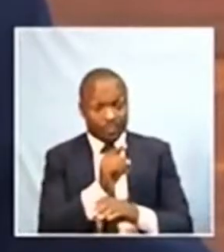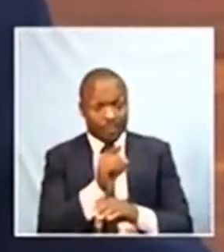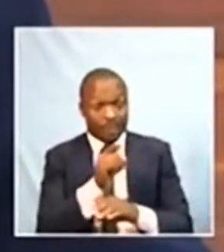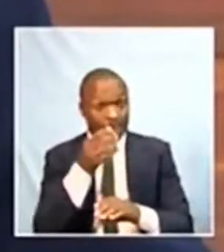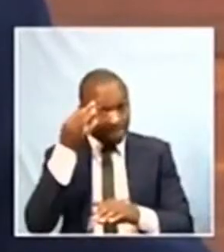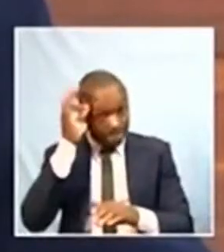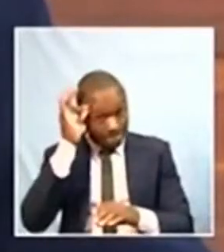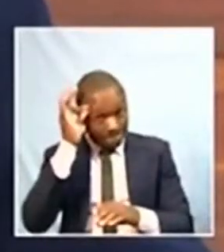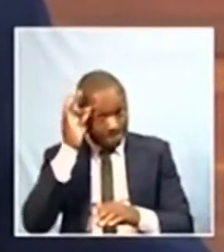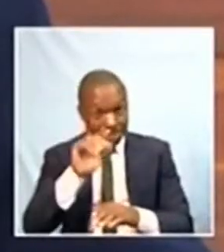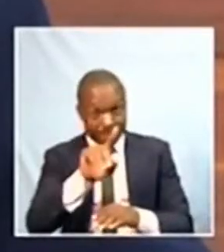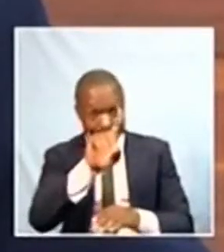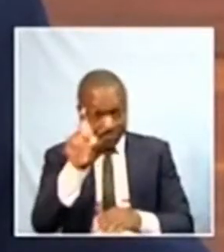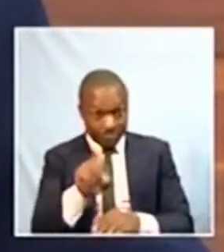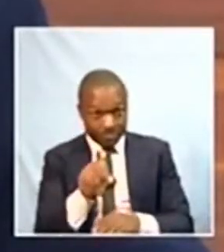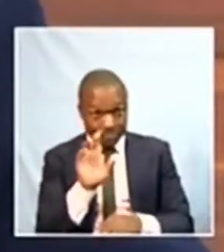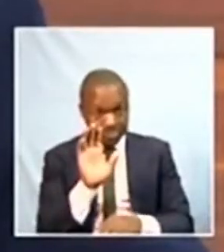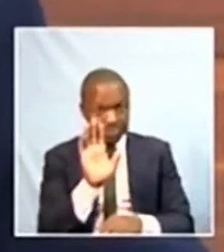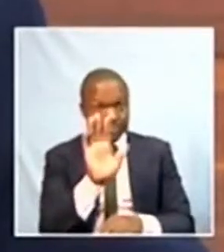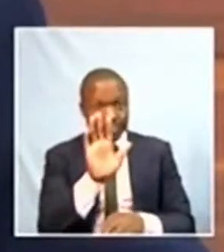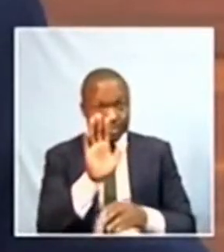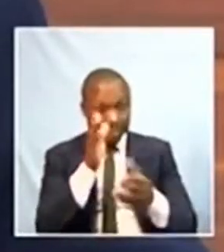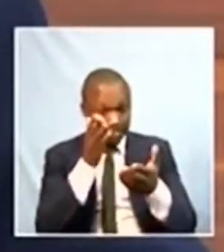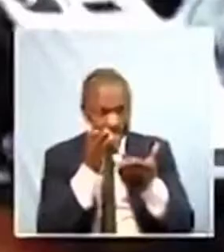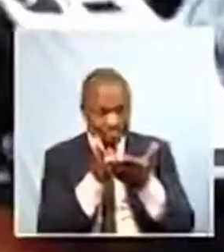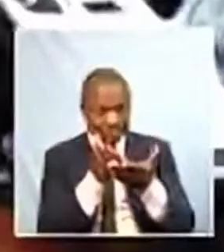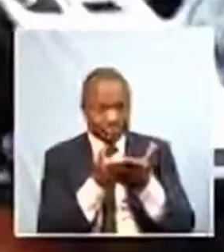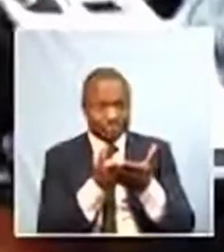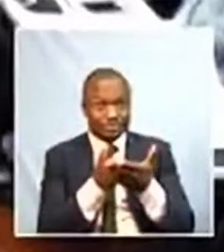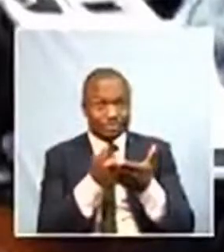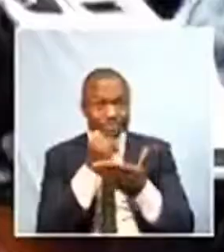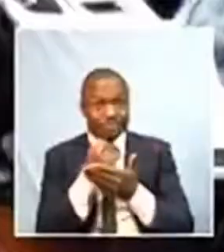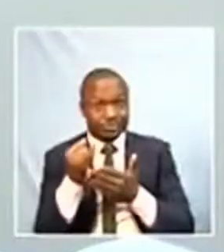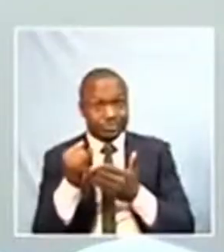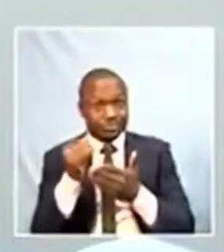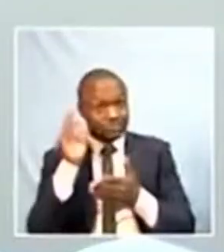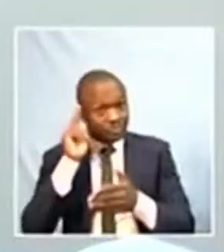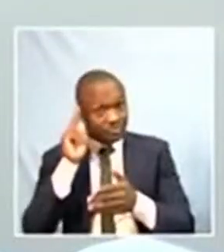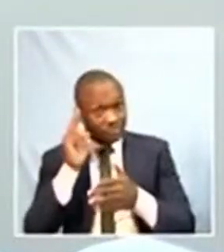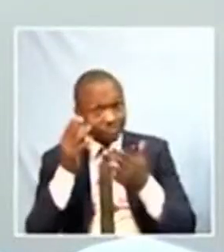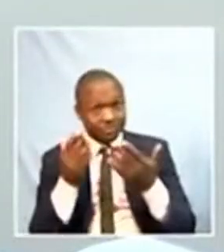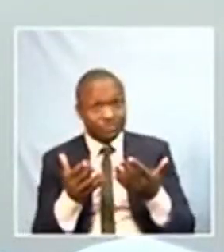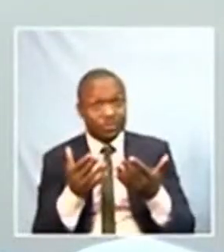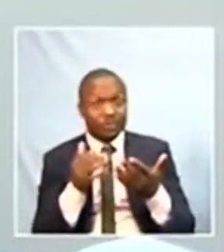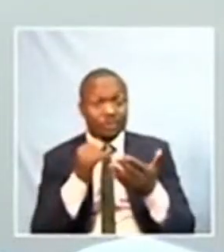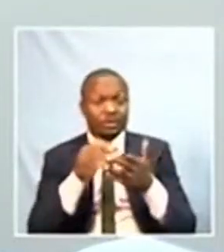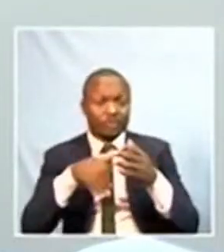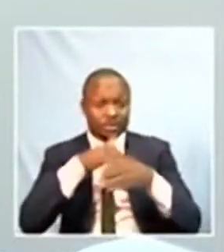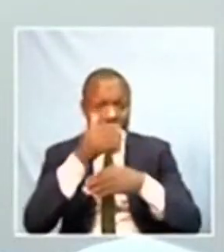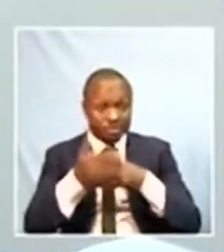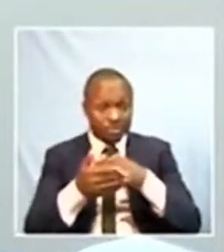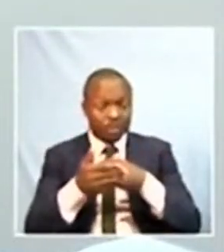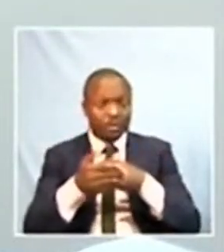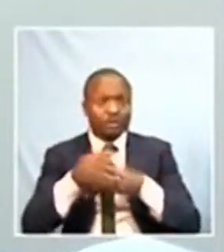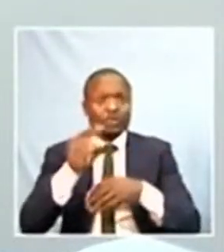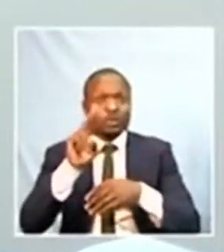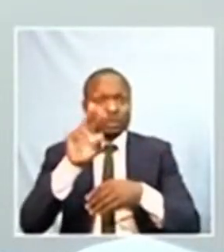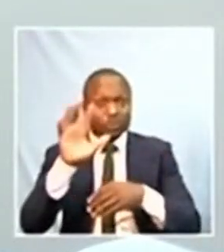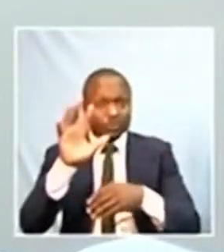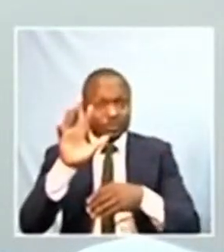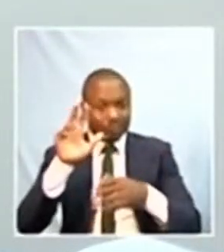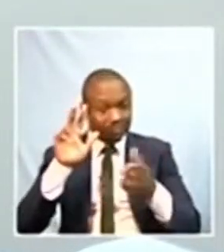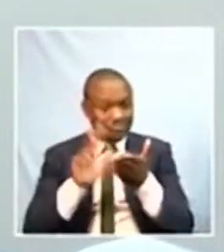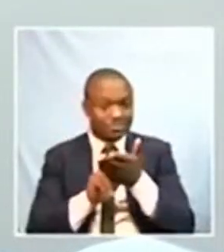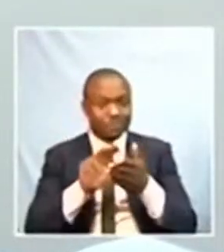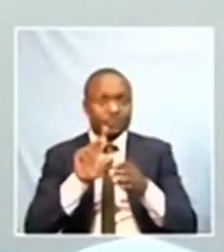note of his question. Are these issues perennial or not? The issue is, out of 25 approved